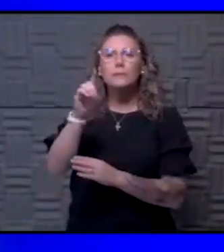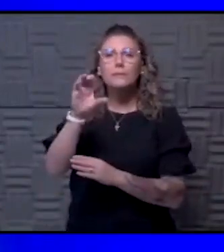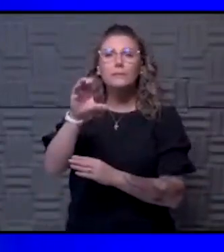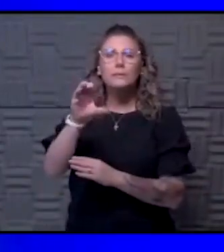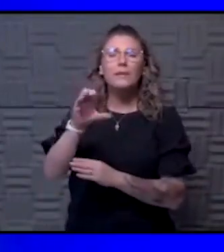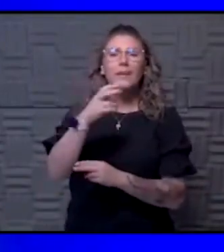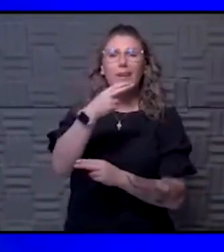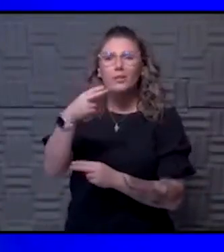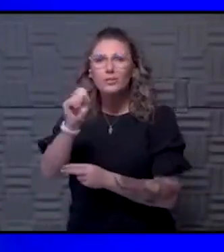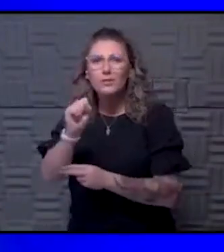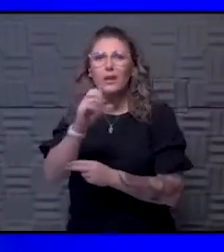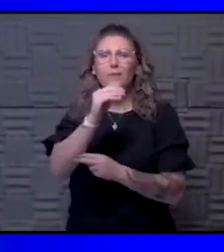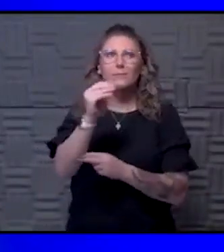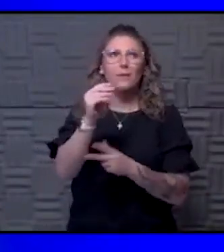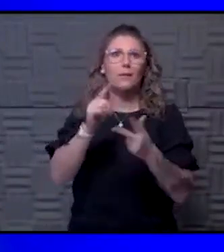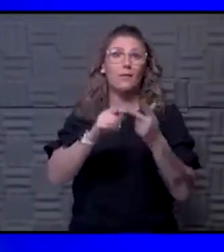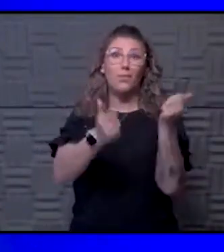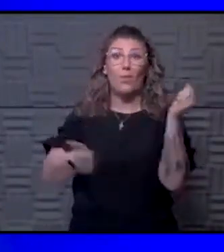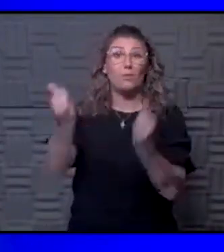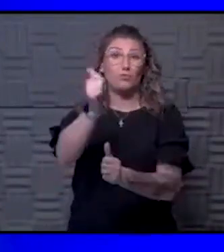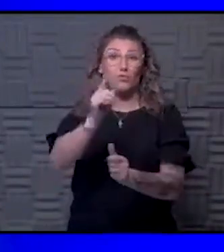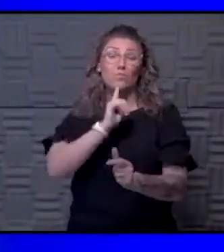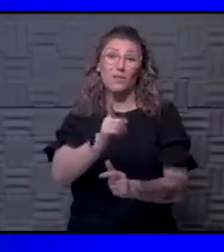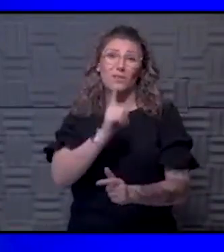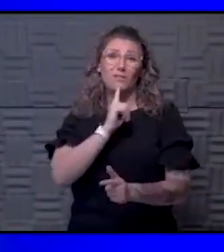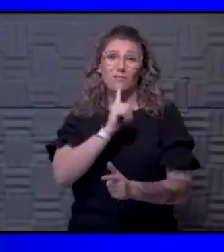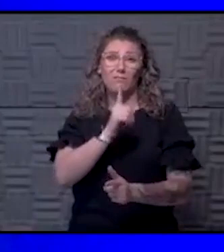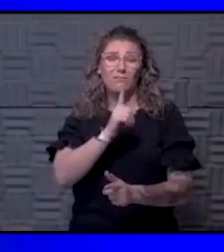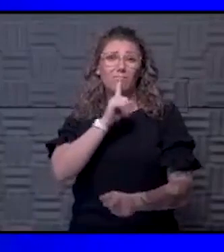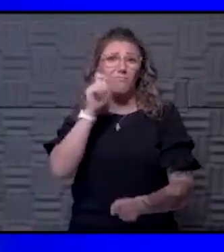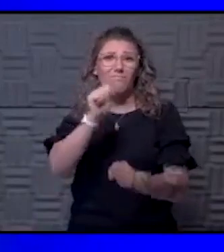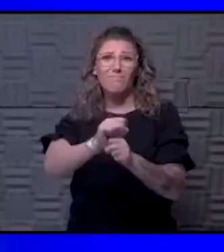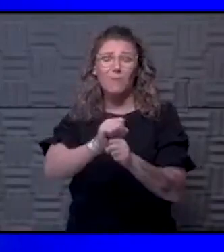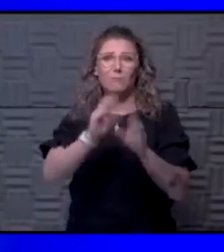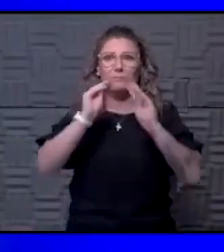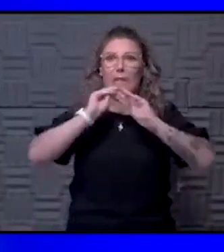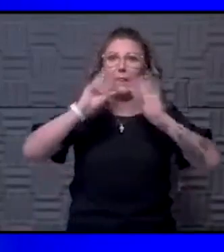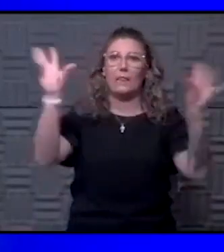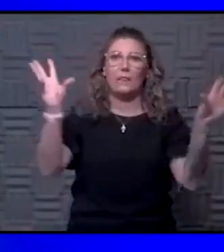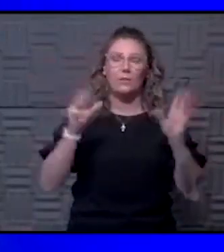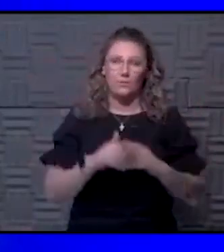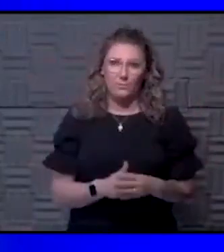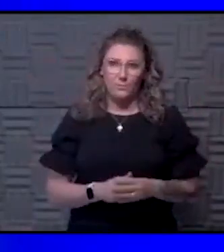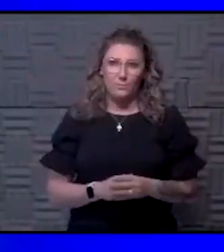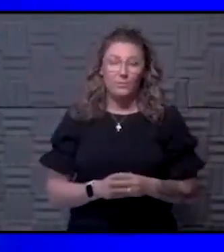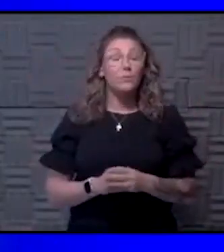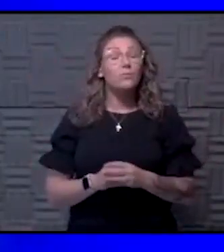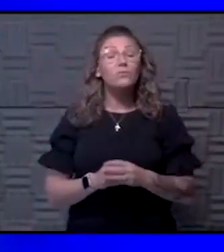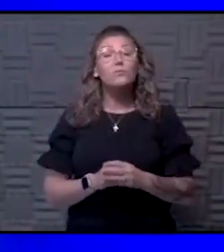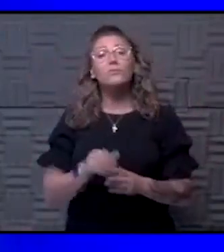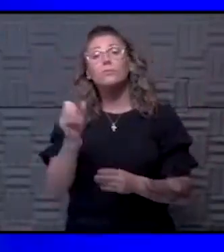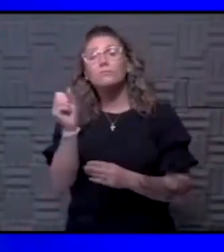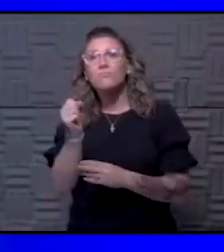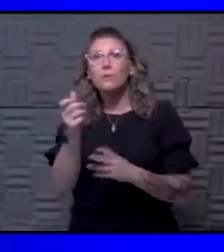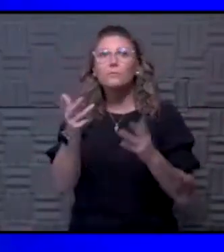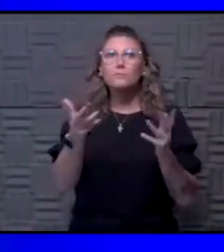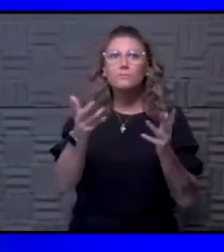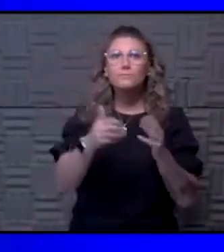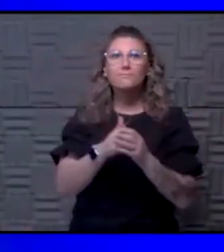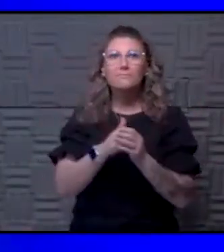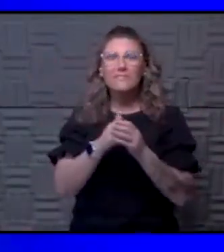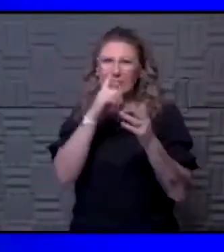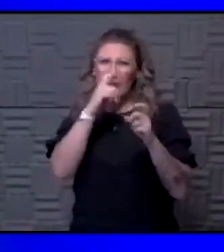HHS, and this administration overall are really committed to transparency. So even though in some senses this is a little